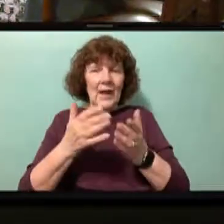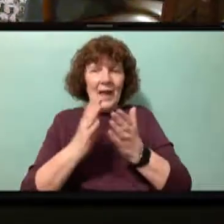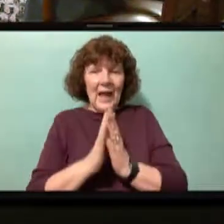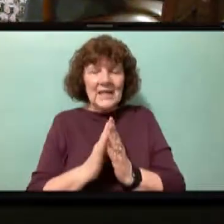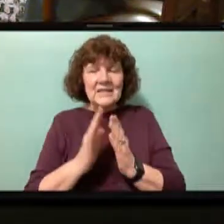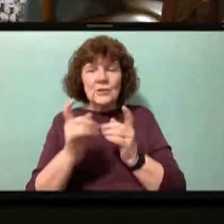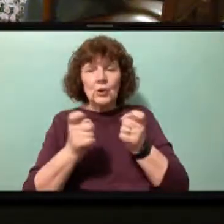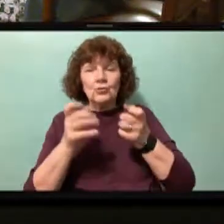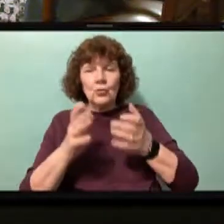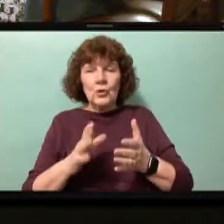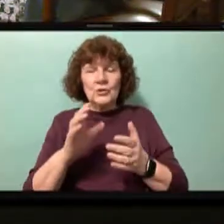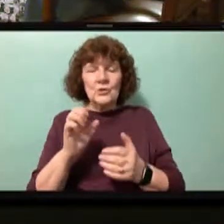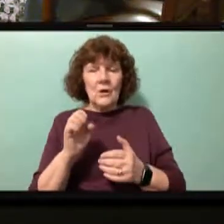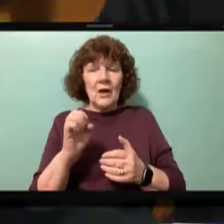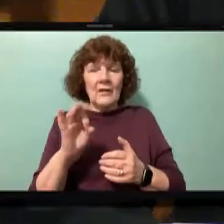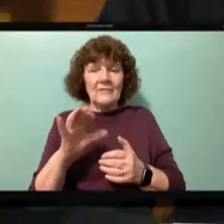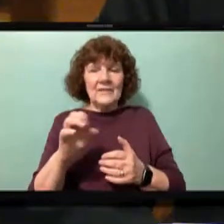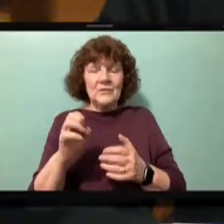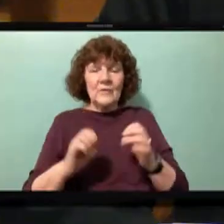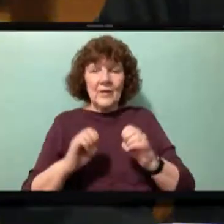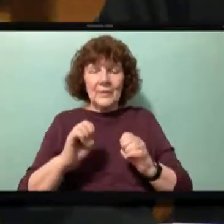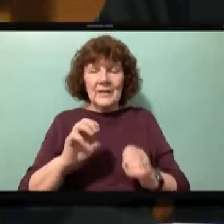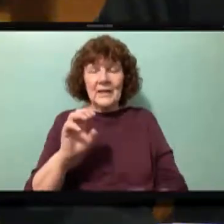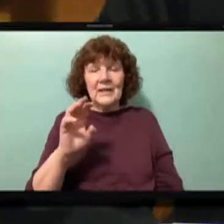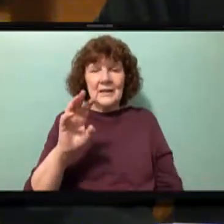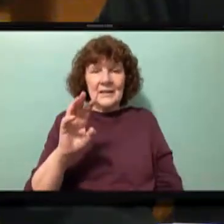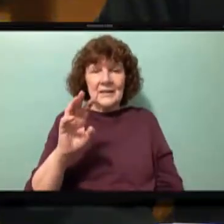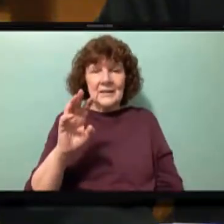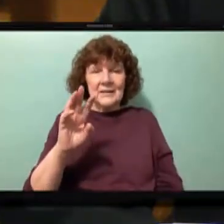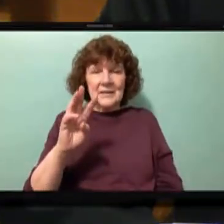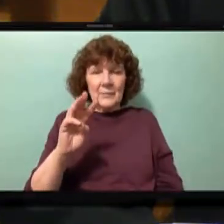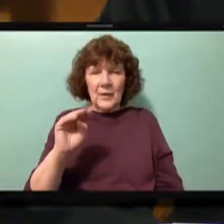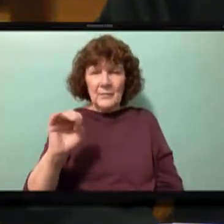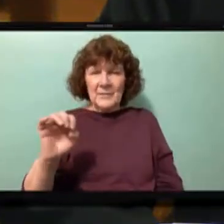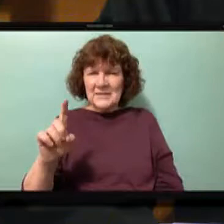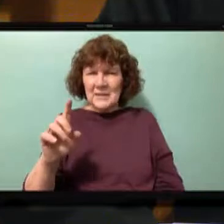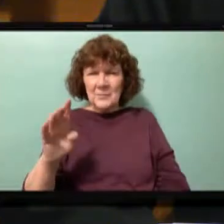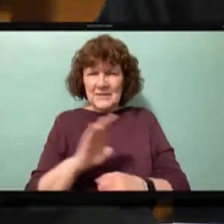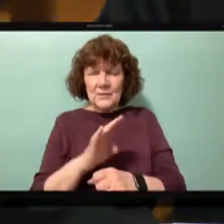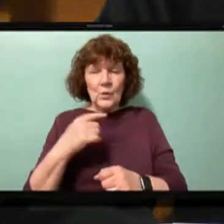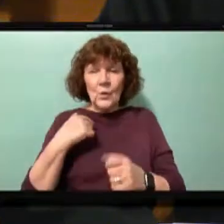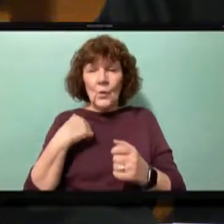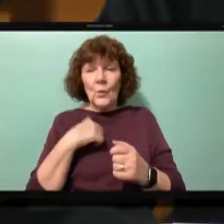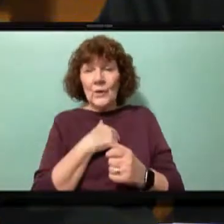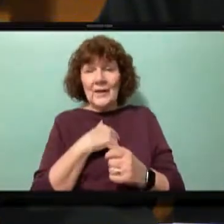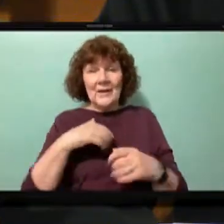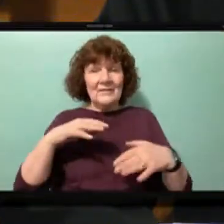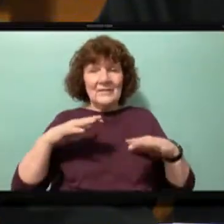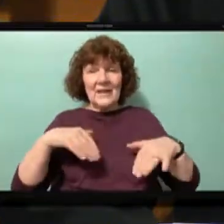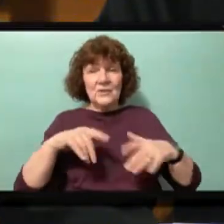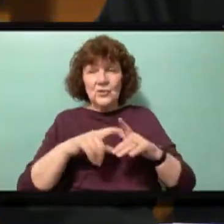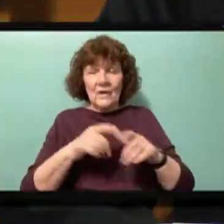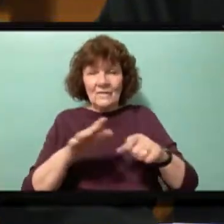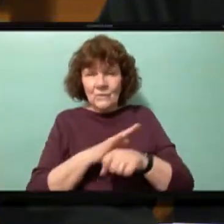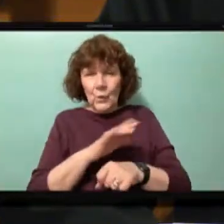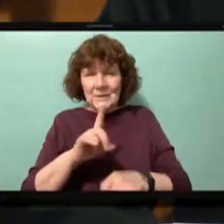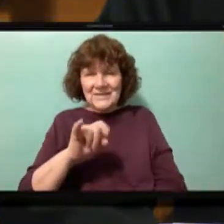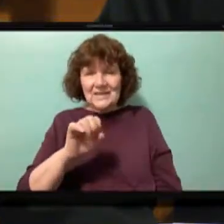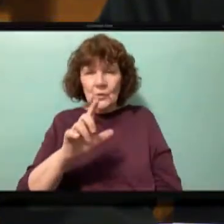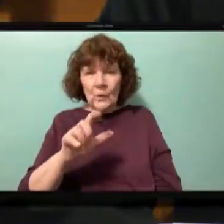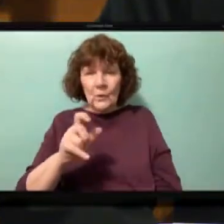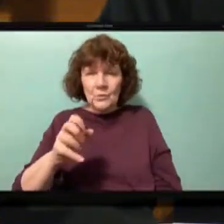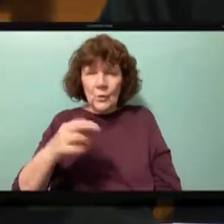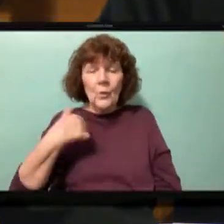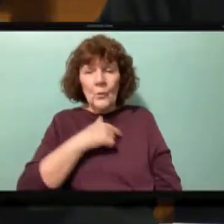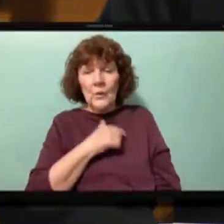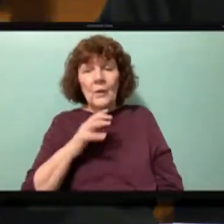evaluate MWDBE businesses. Yes. Which we have not started in full disclosure, but we will meet with you to figure out what